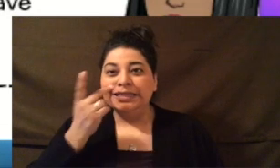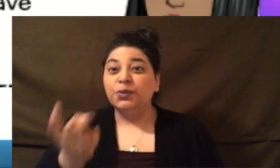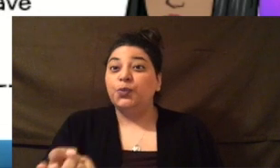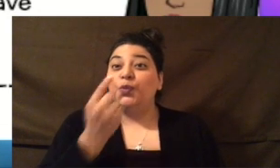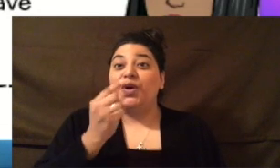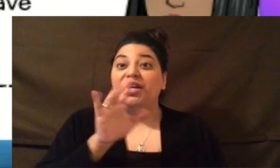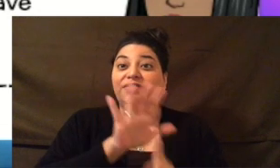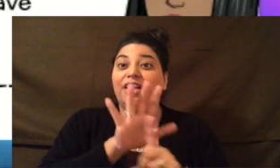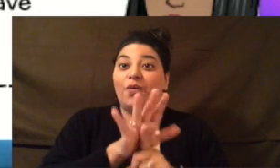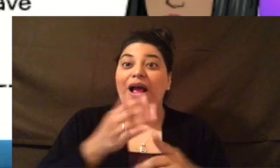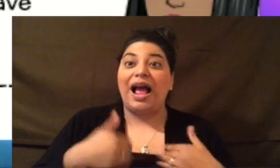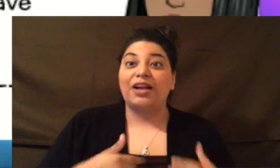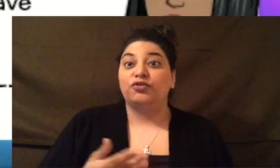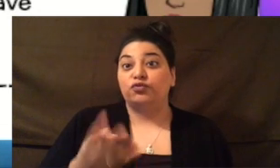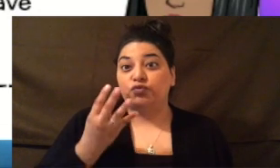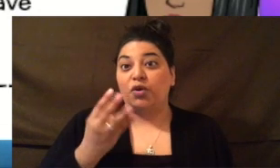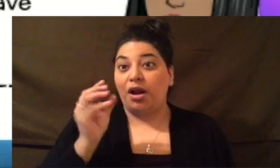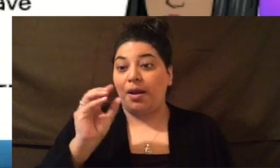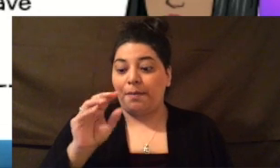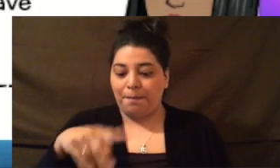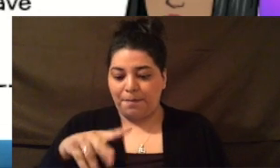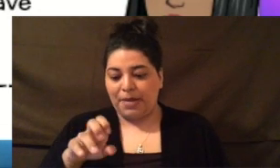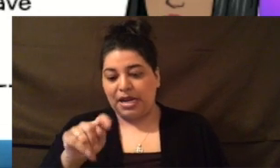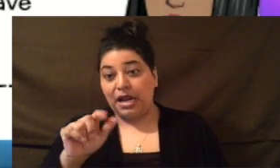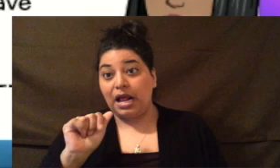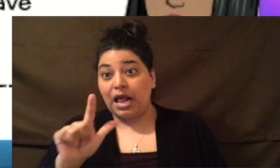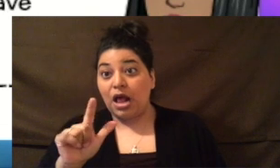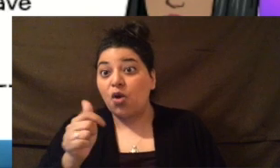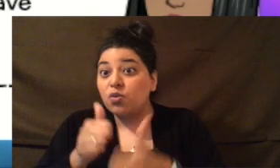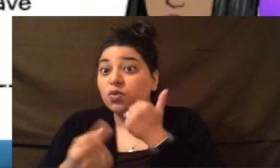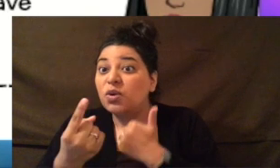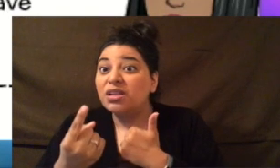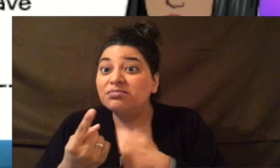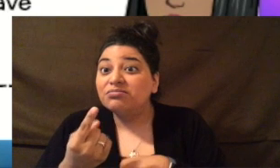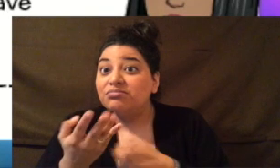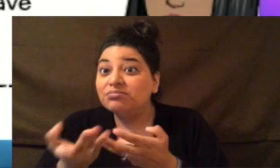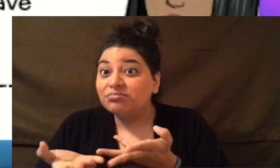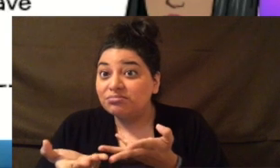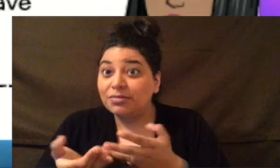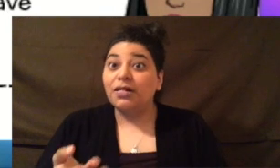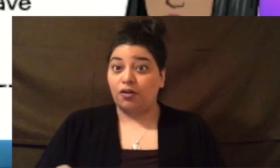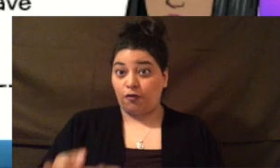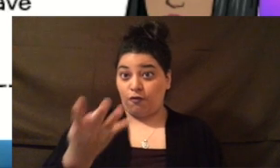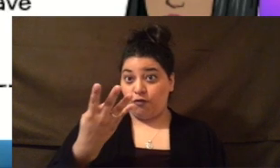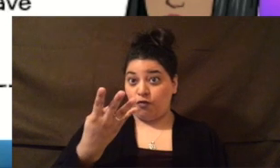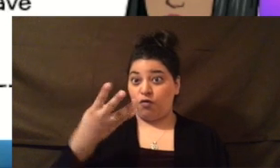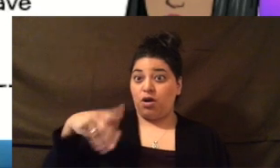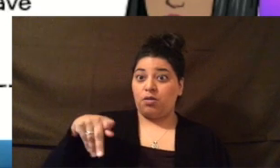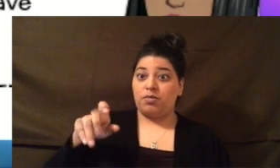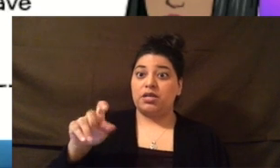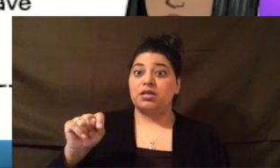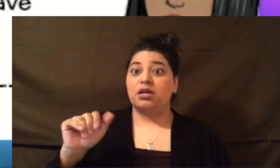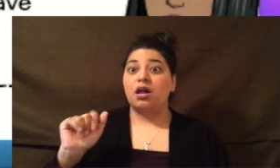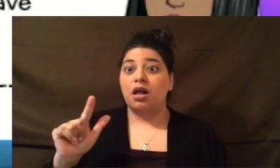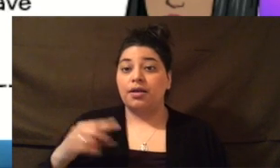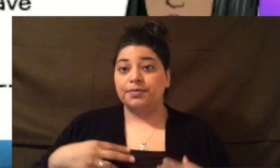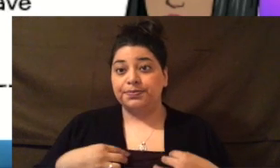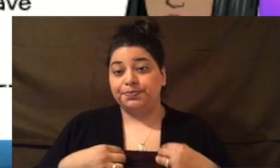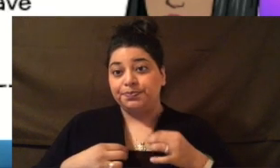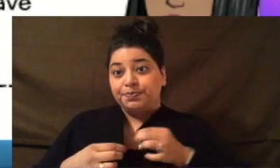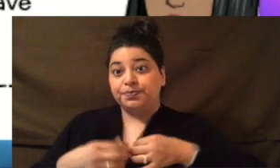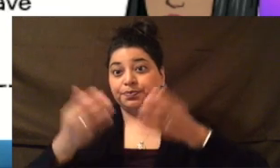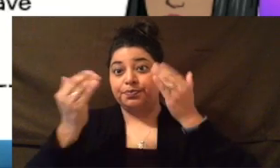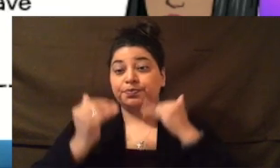We see that there is only 1 flower with 4 petals. So which petal number is least popular? 4